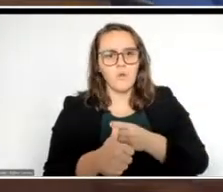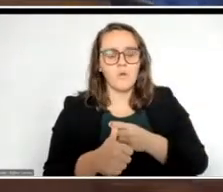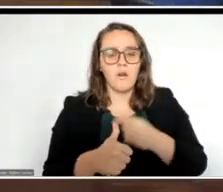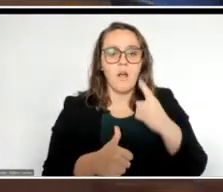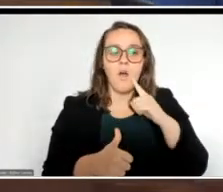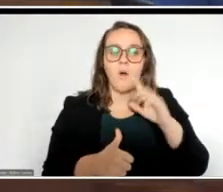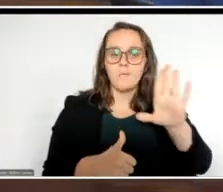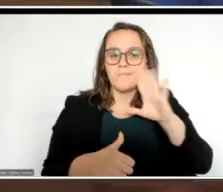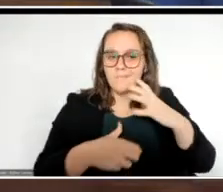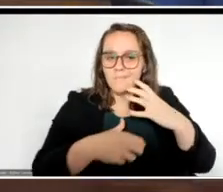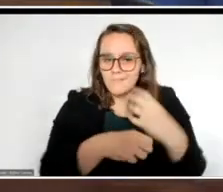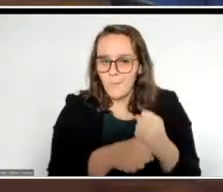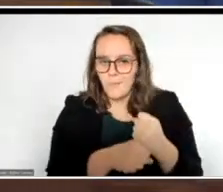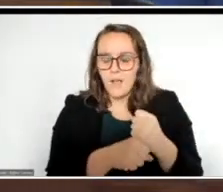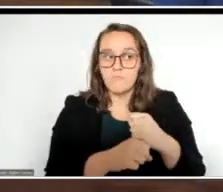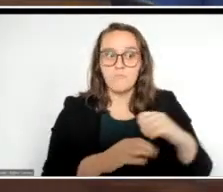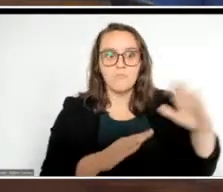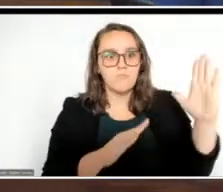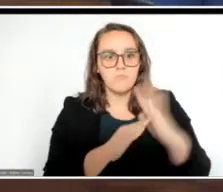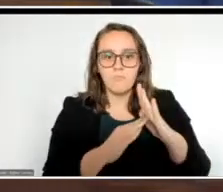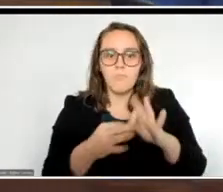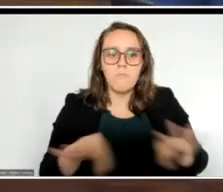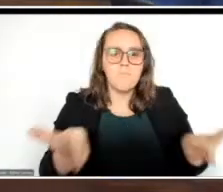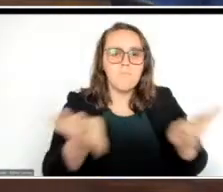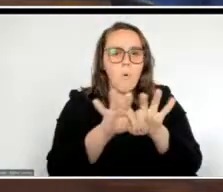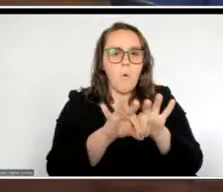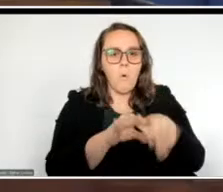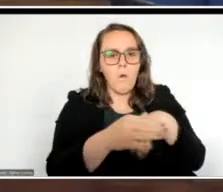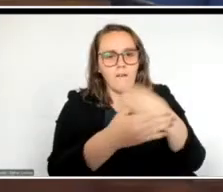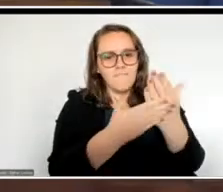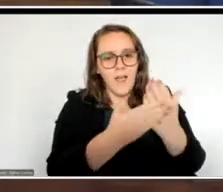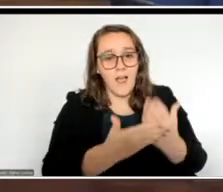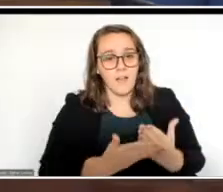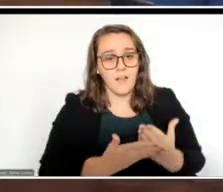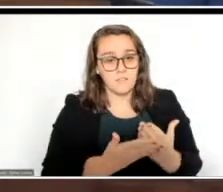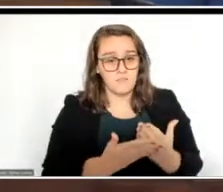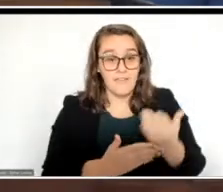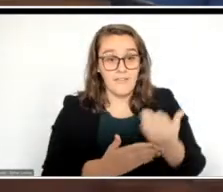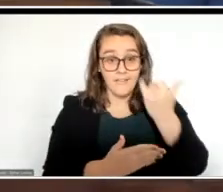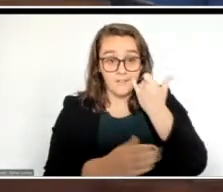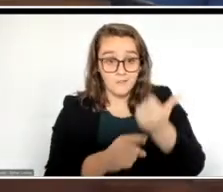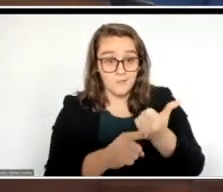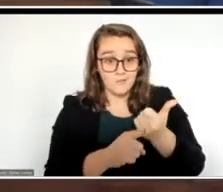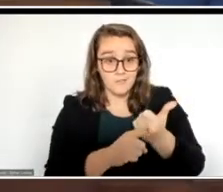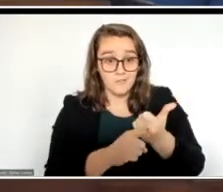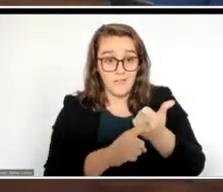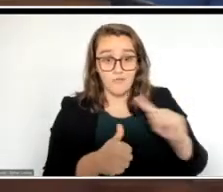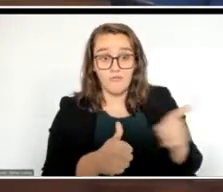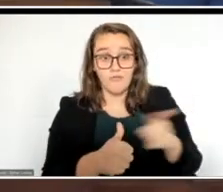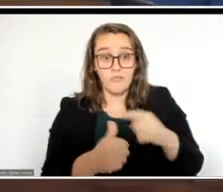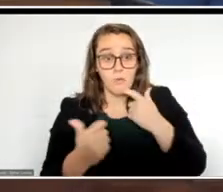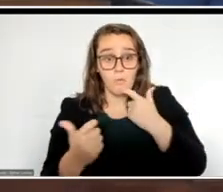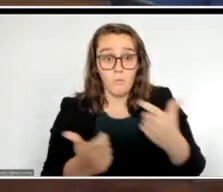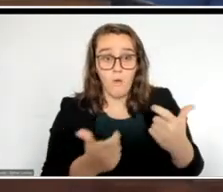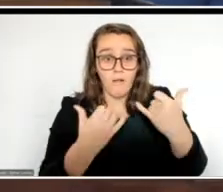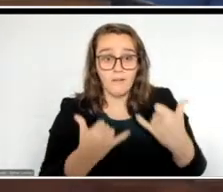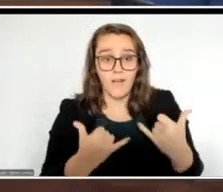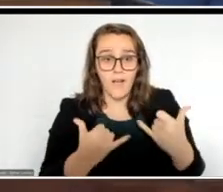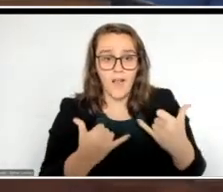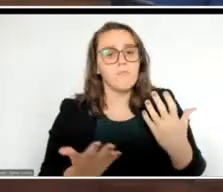facts, and we urge you to go online and watch our hearing in full. There's one more difference about